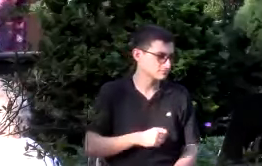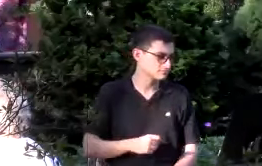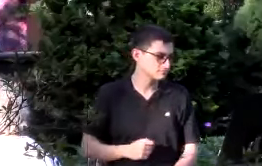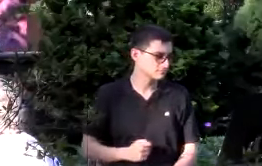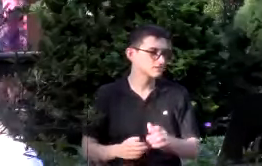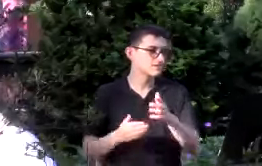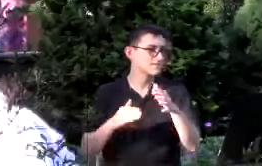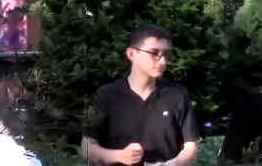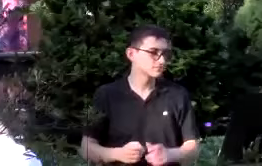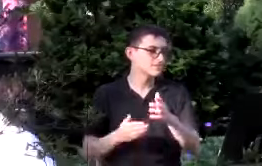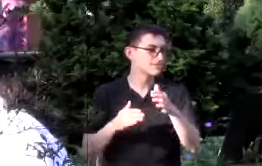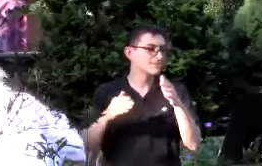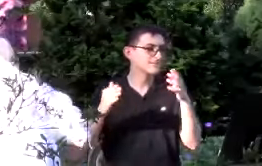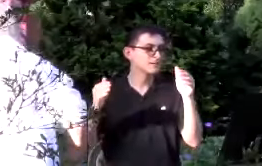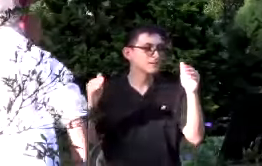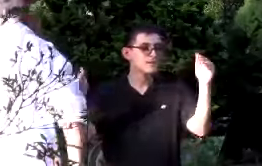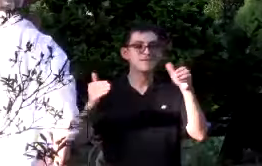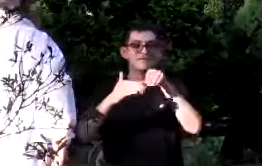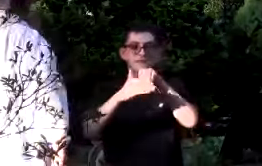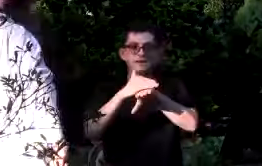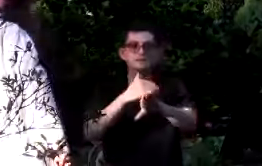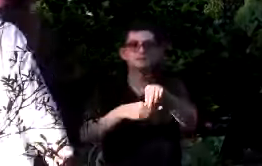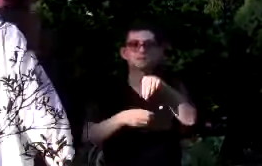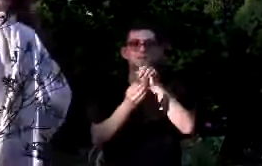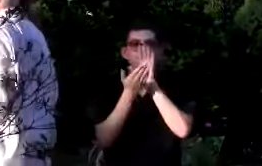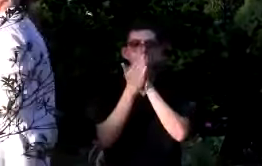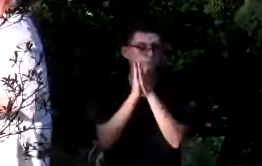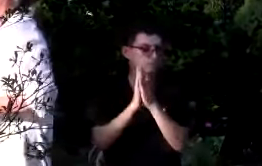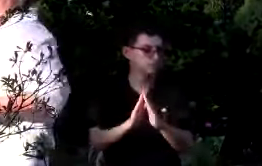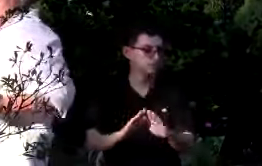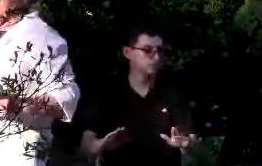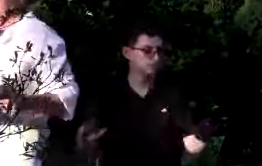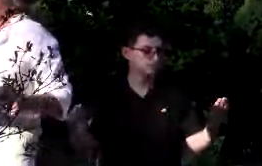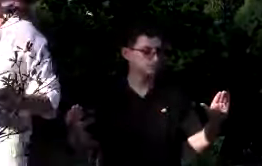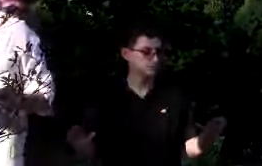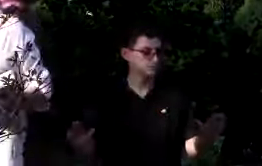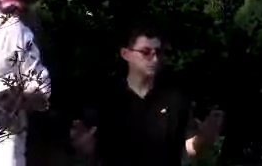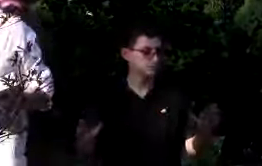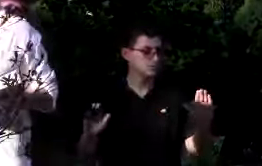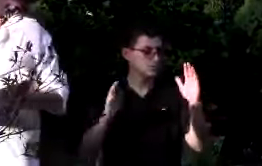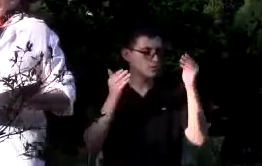v'shalom, ha'atzeret ba'ala, gam b'simcha